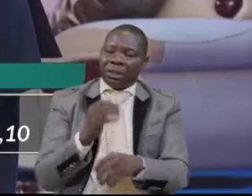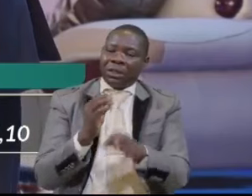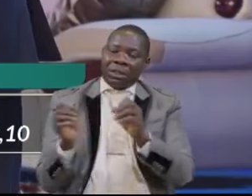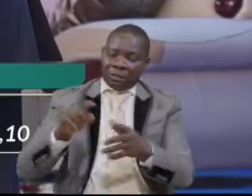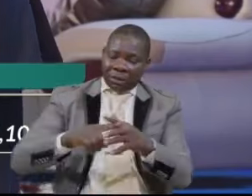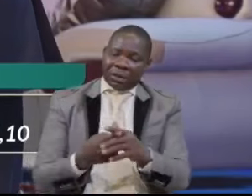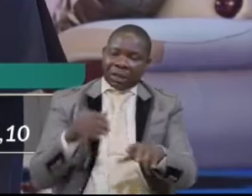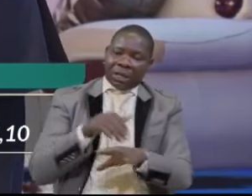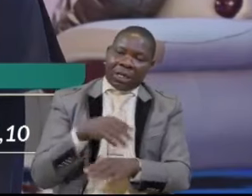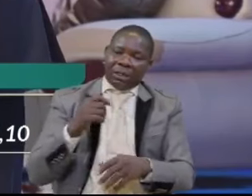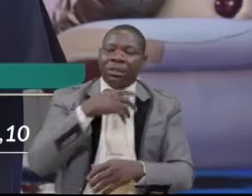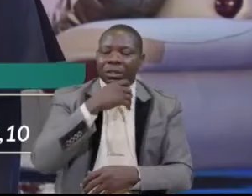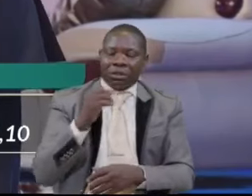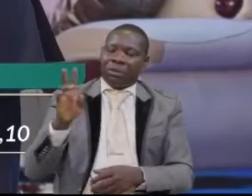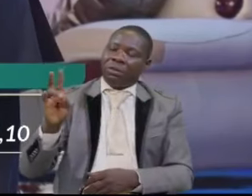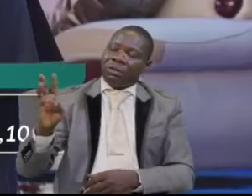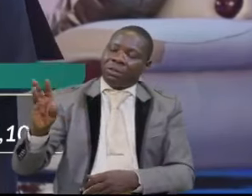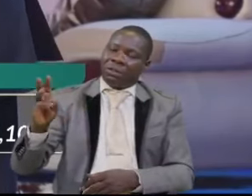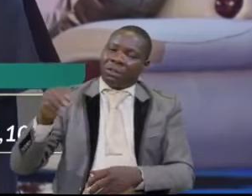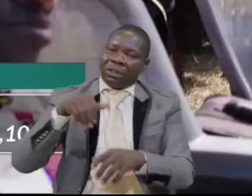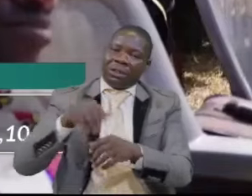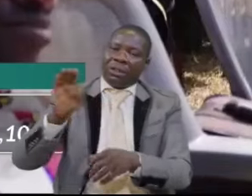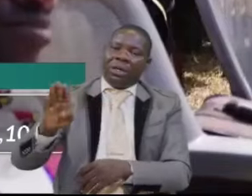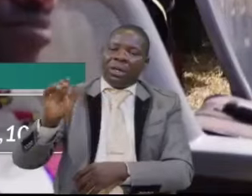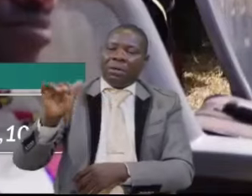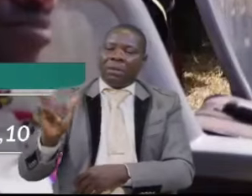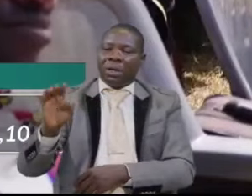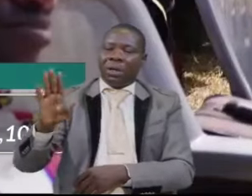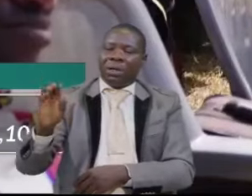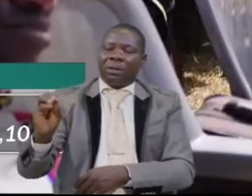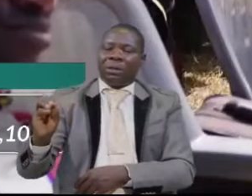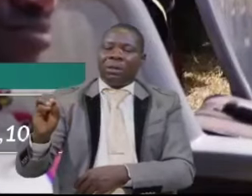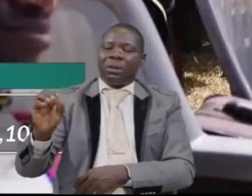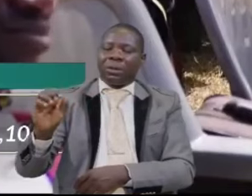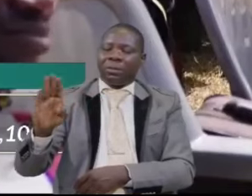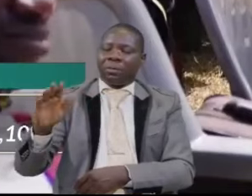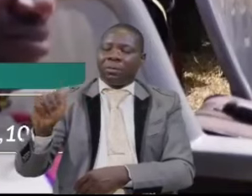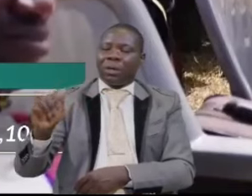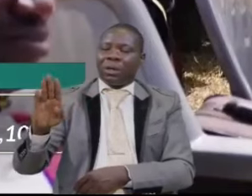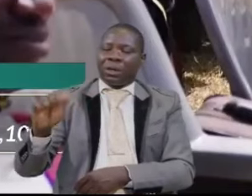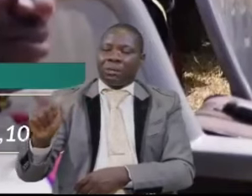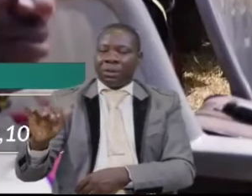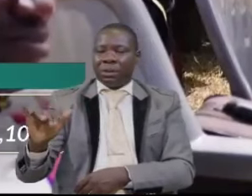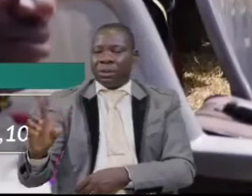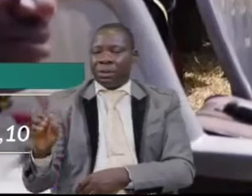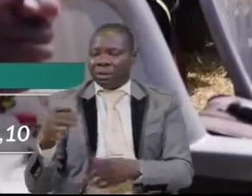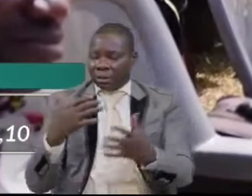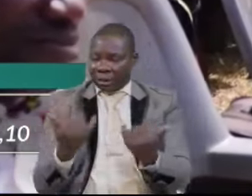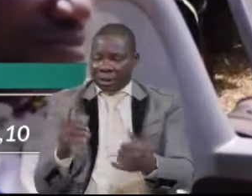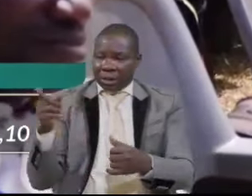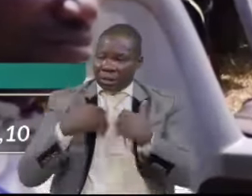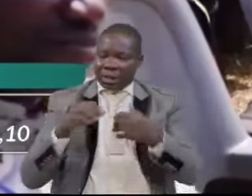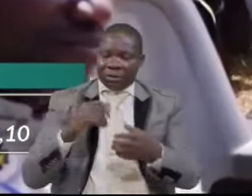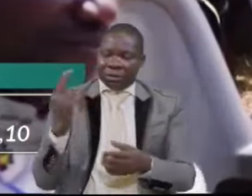16 in Babylon, and now he has spent he has spent 70 years in Babylon, add